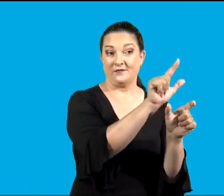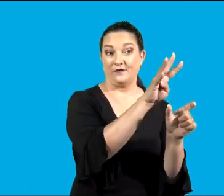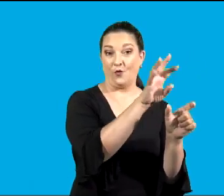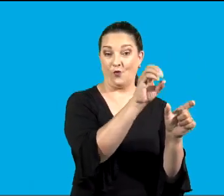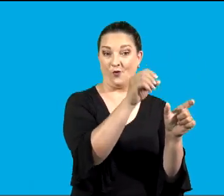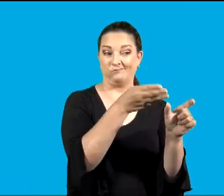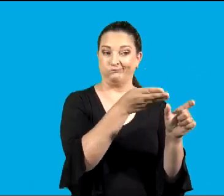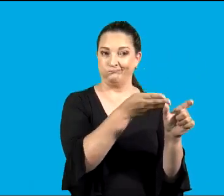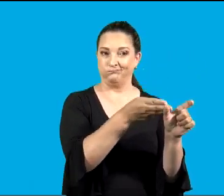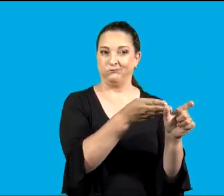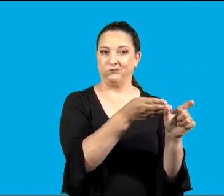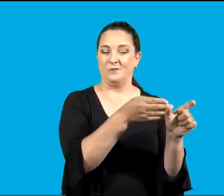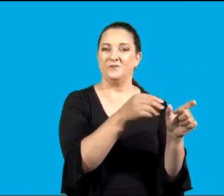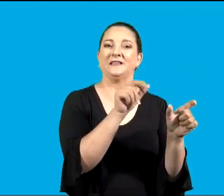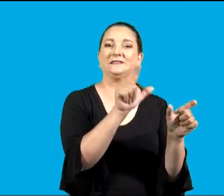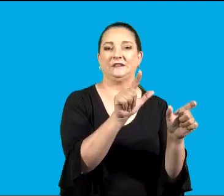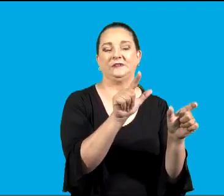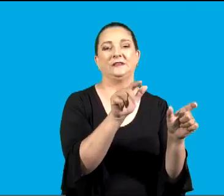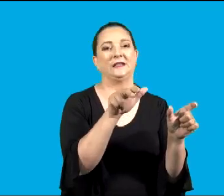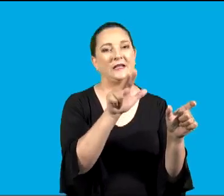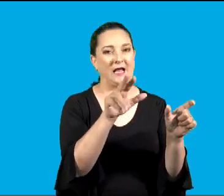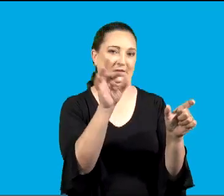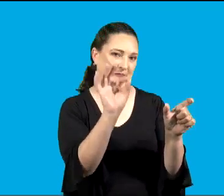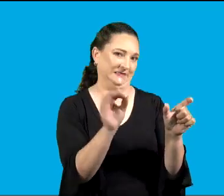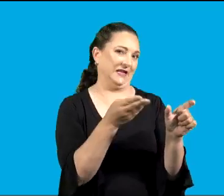647,400 is equal to 78%.